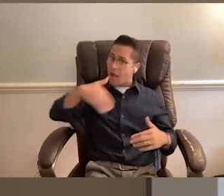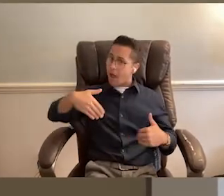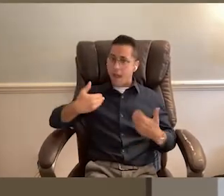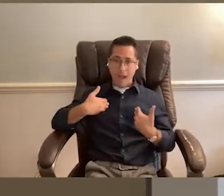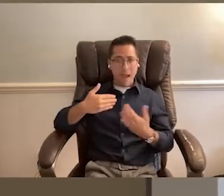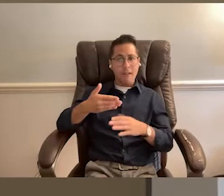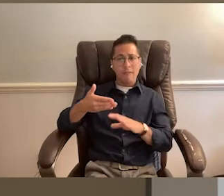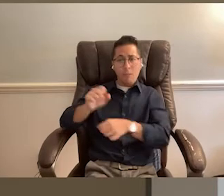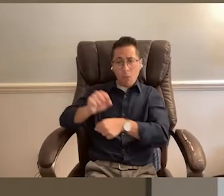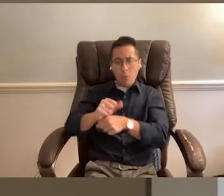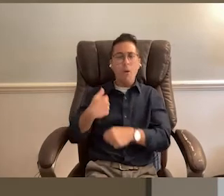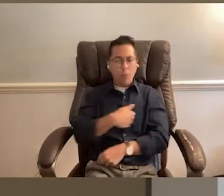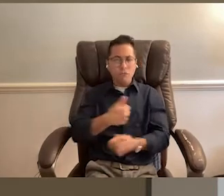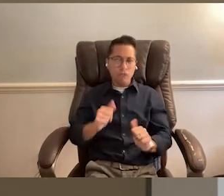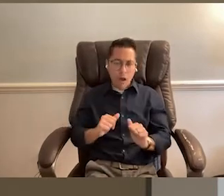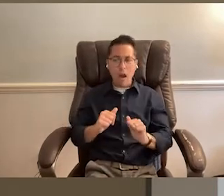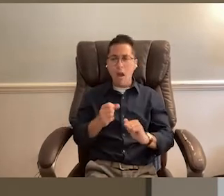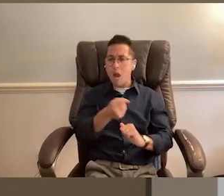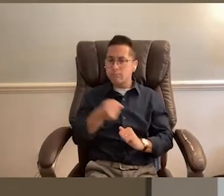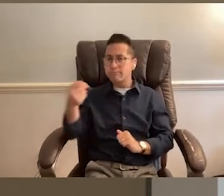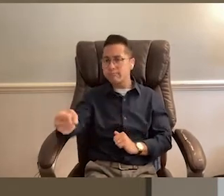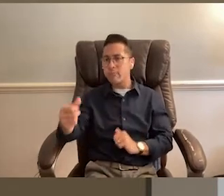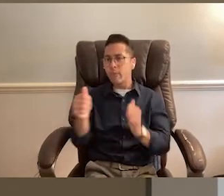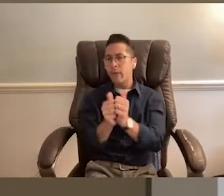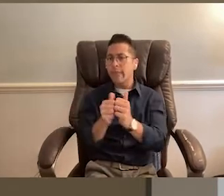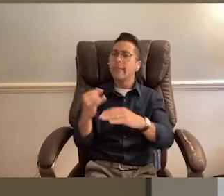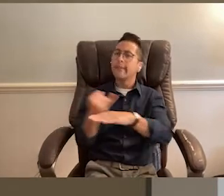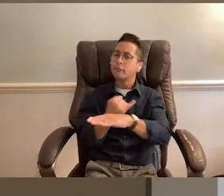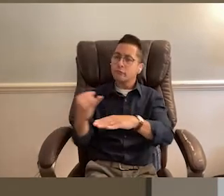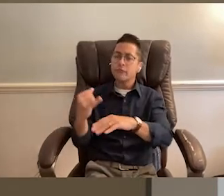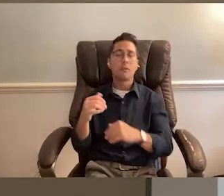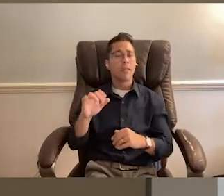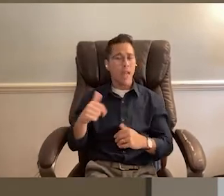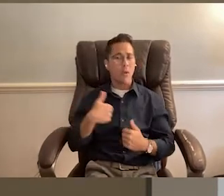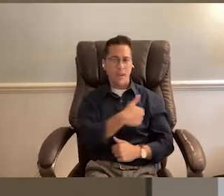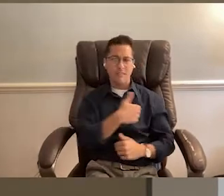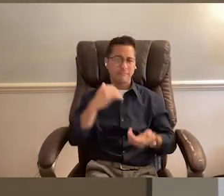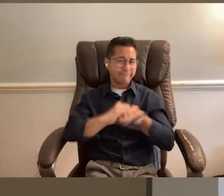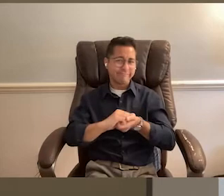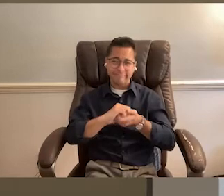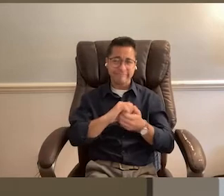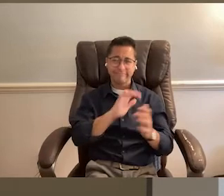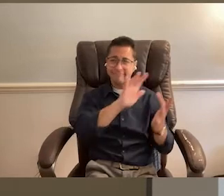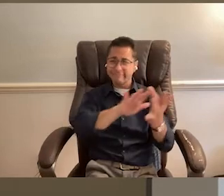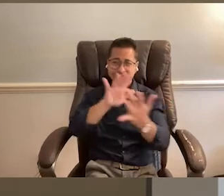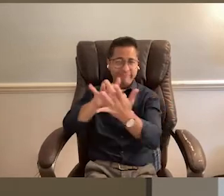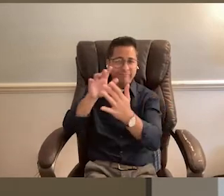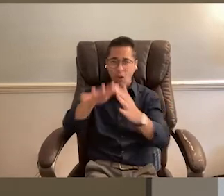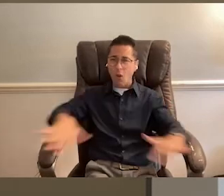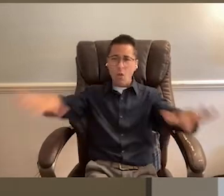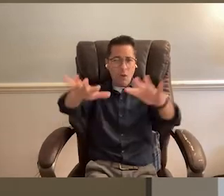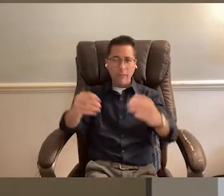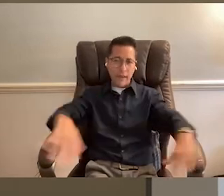job. Something that we can be flexible about is if a student is working, that still counts as their attendance at OCT, which